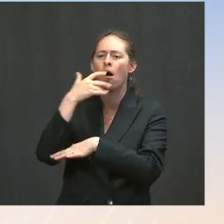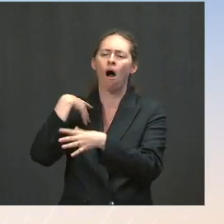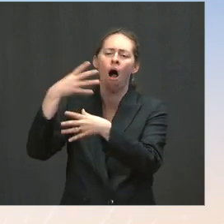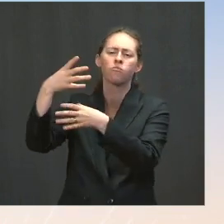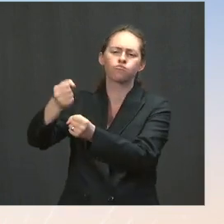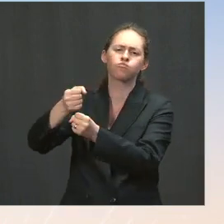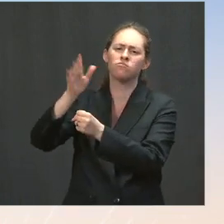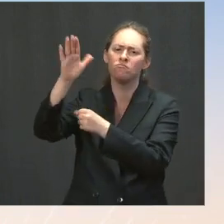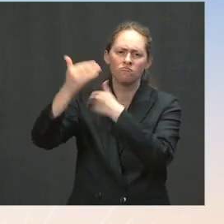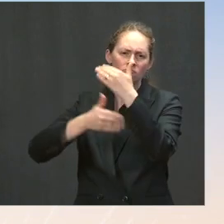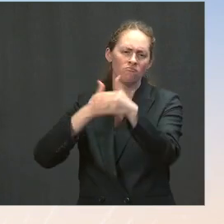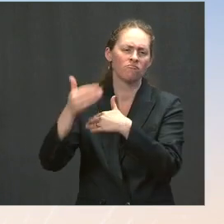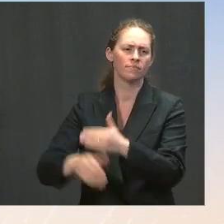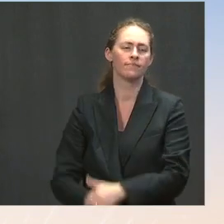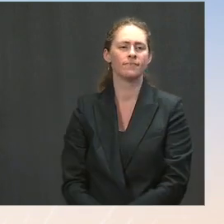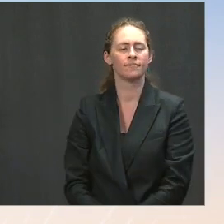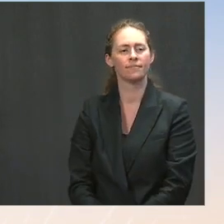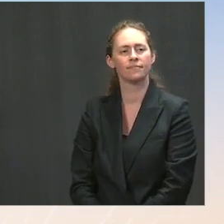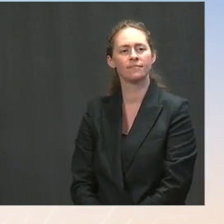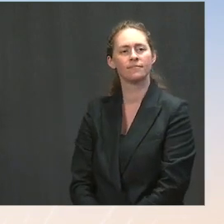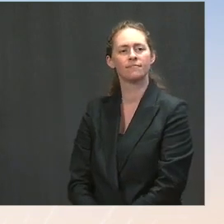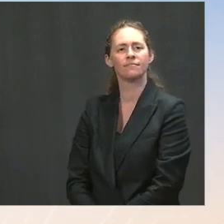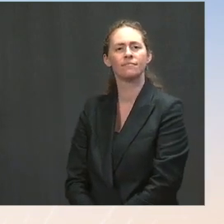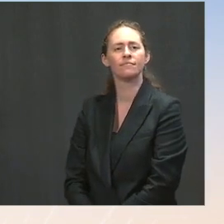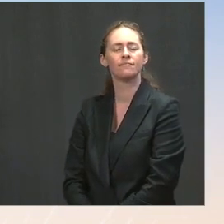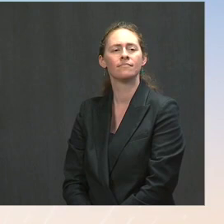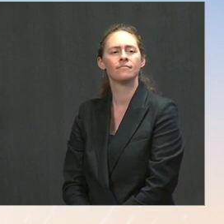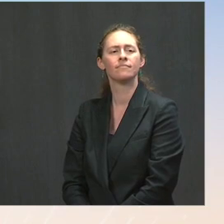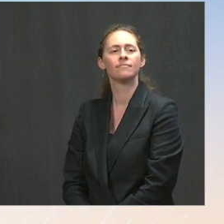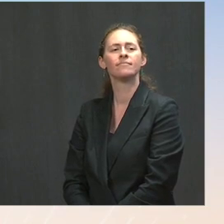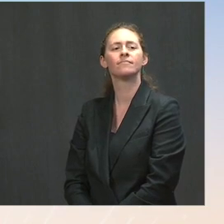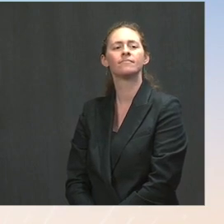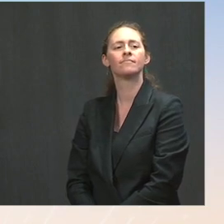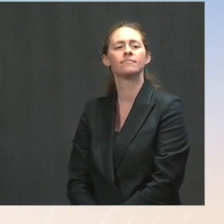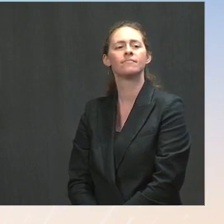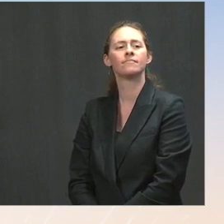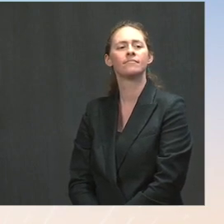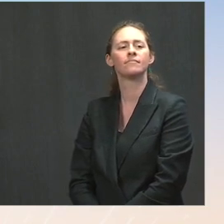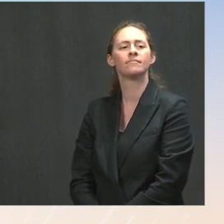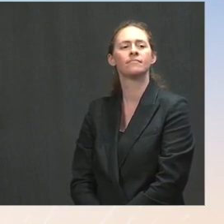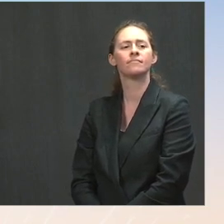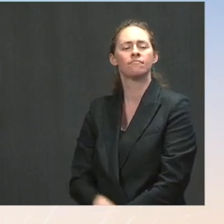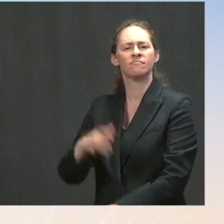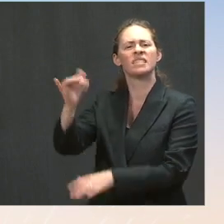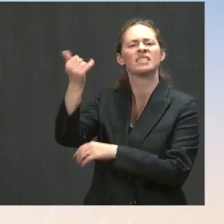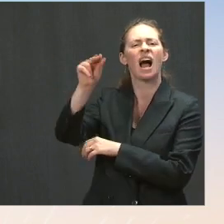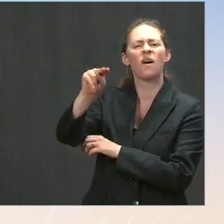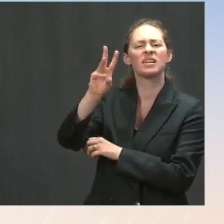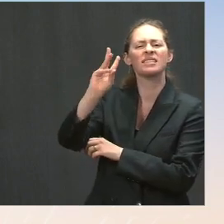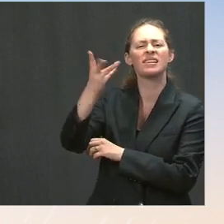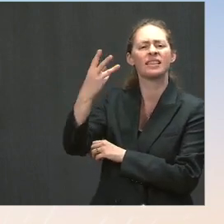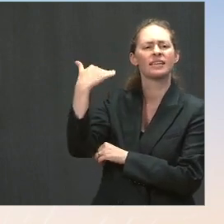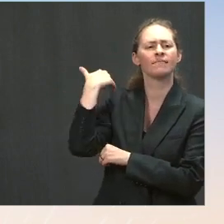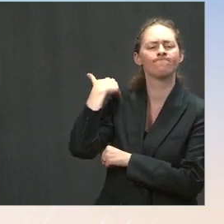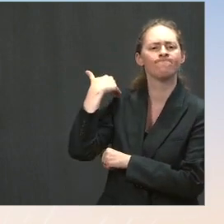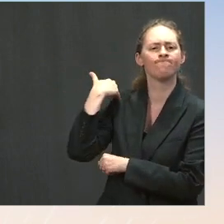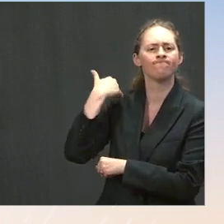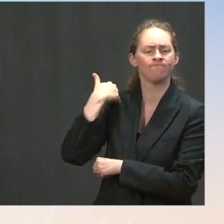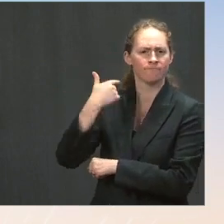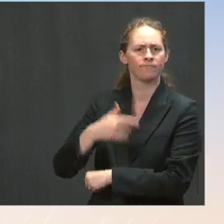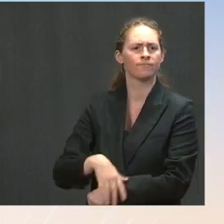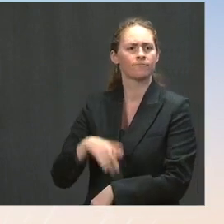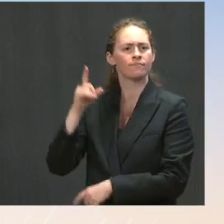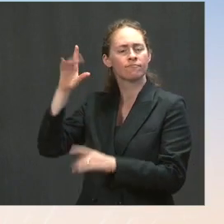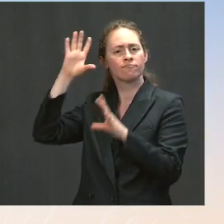Thank you. And lastly, on the January 6th Select Committee, last week President Biden said he has faith